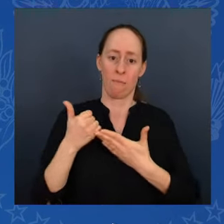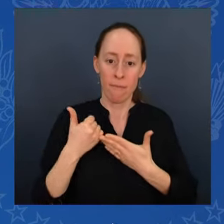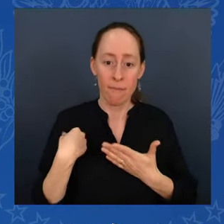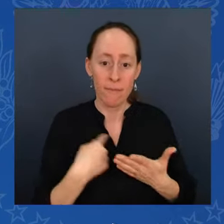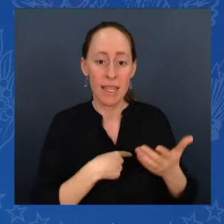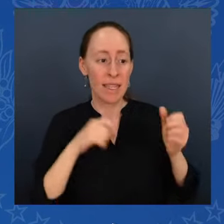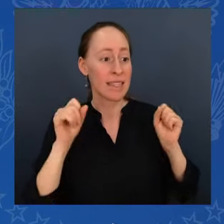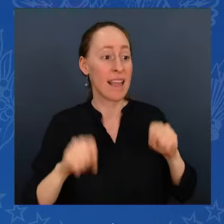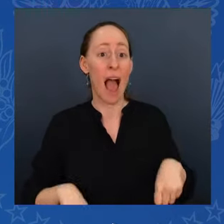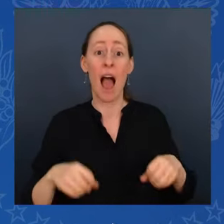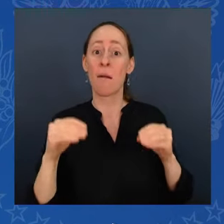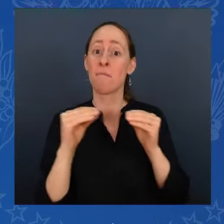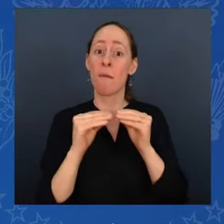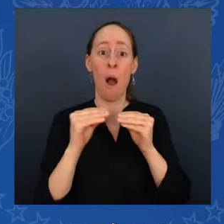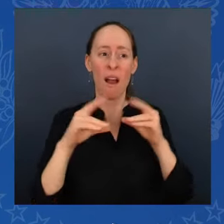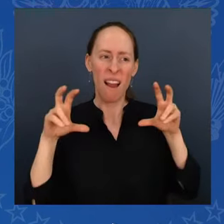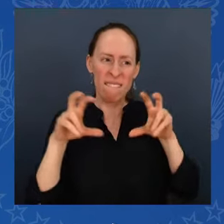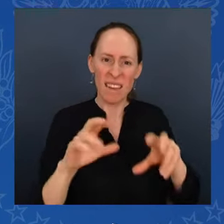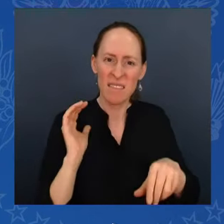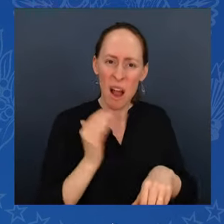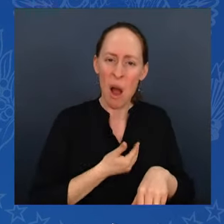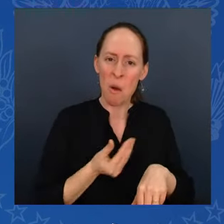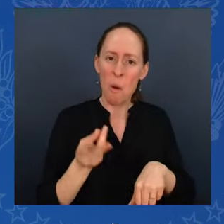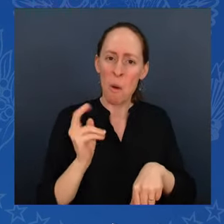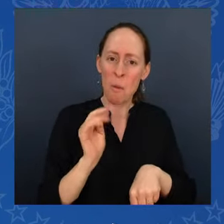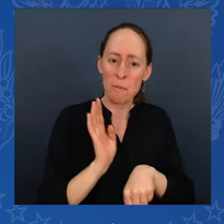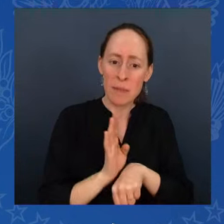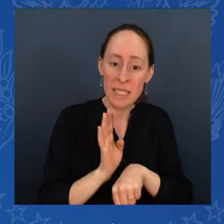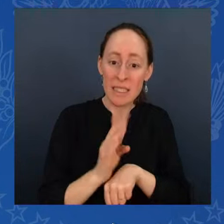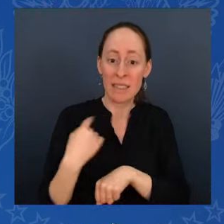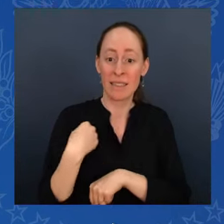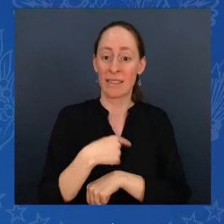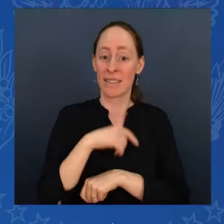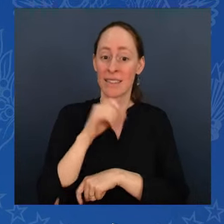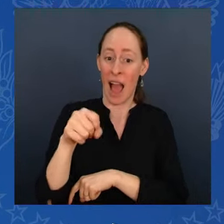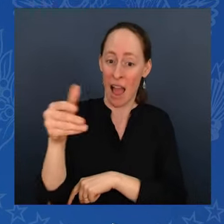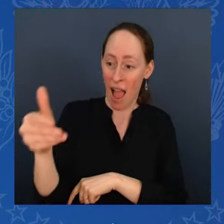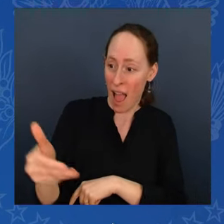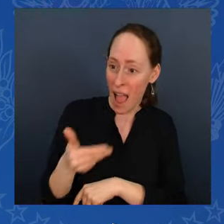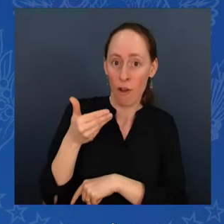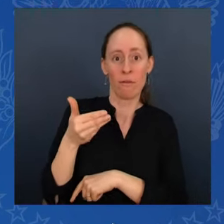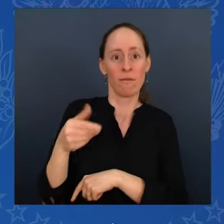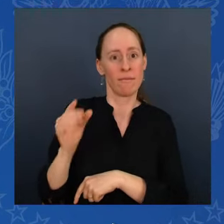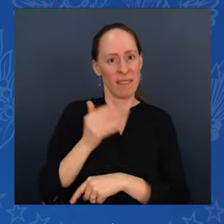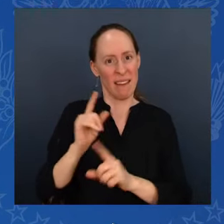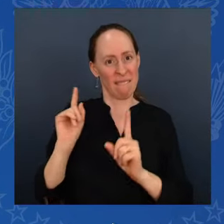and help promote economic growth throughout the state of Wisconsin.